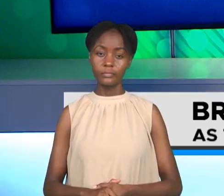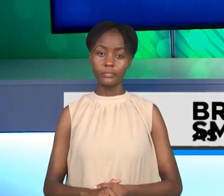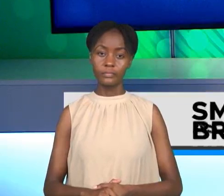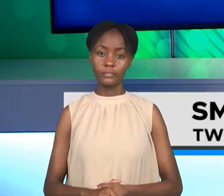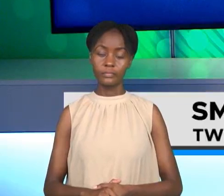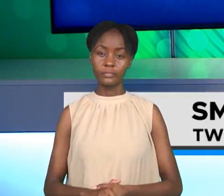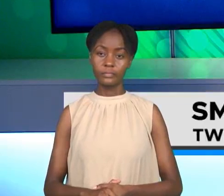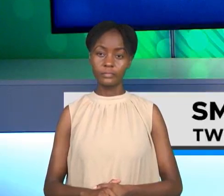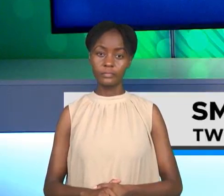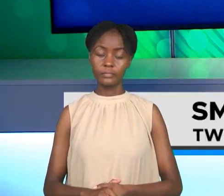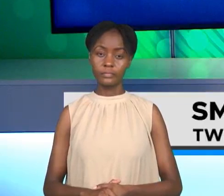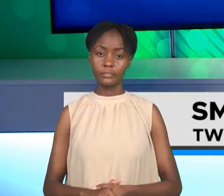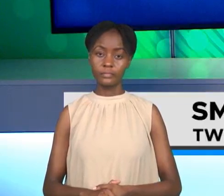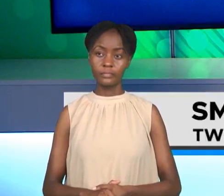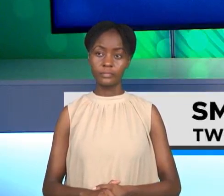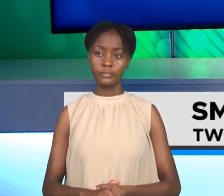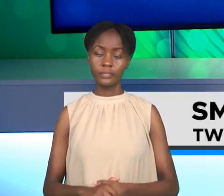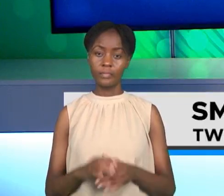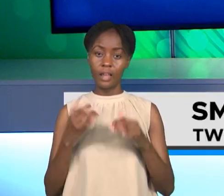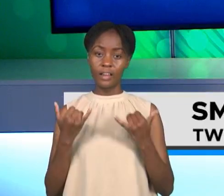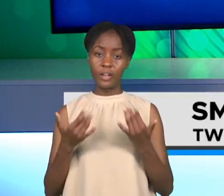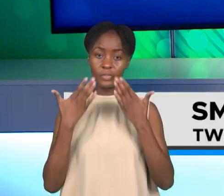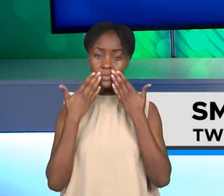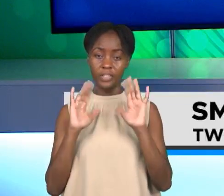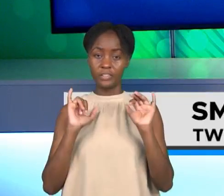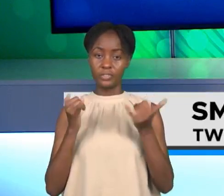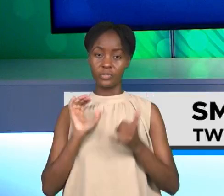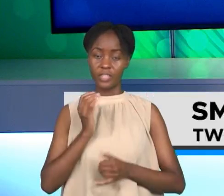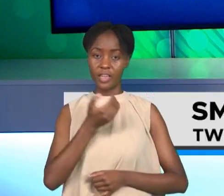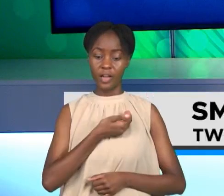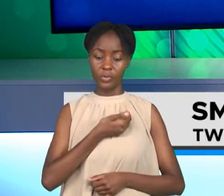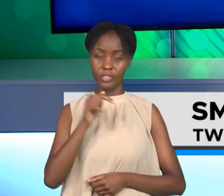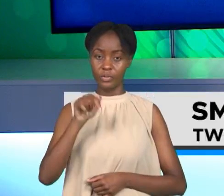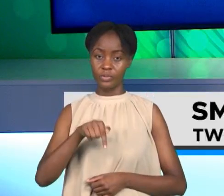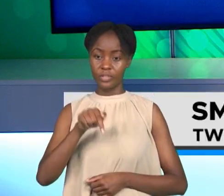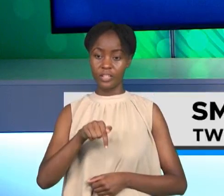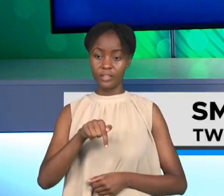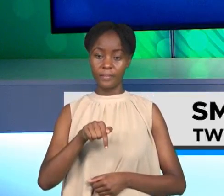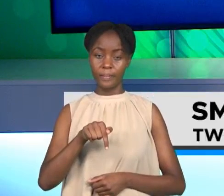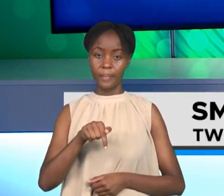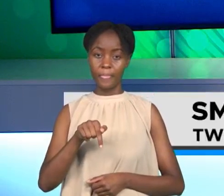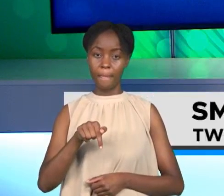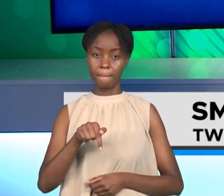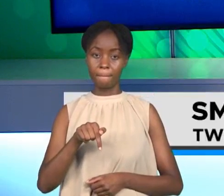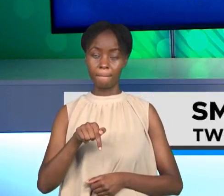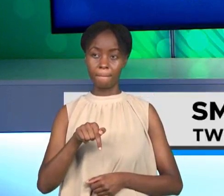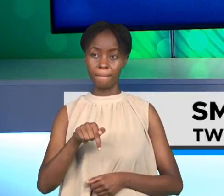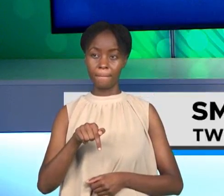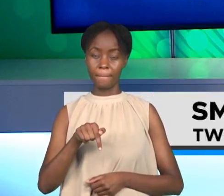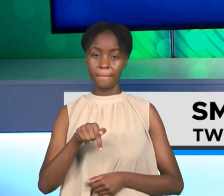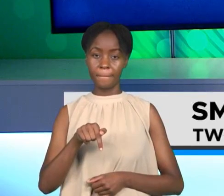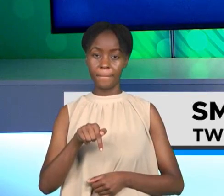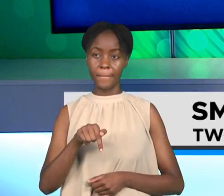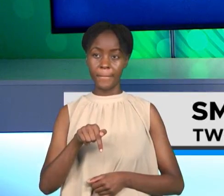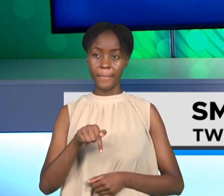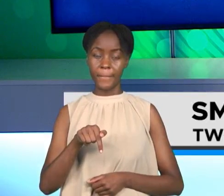From South Africa by Joan Kutuni definitely brings us to the end of our broadcast this Friday. It's been a while